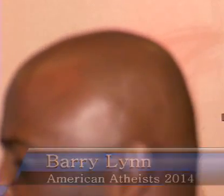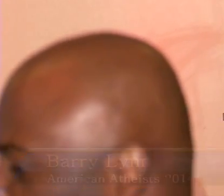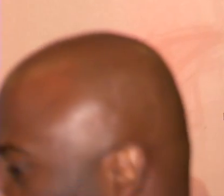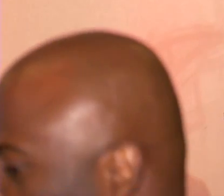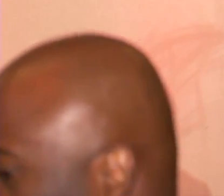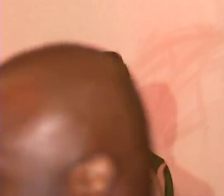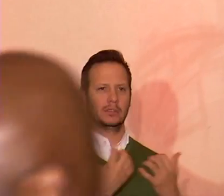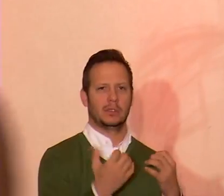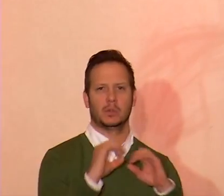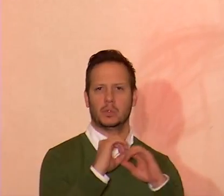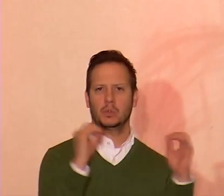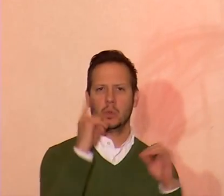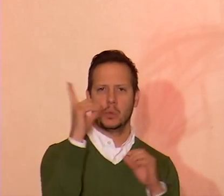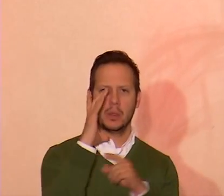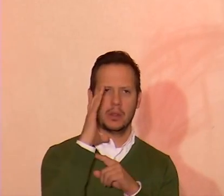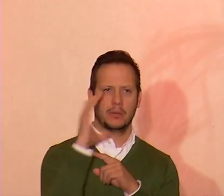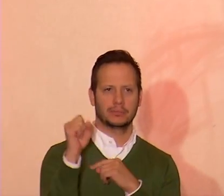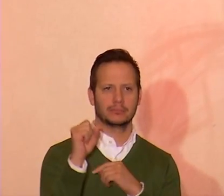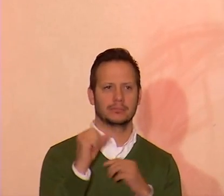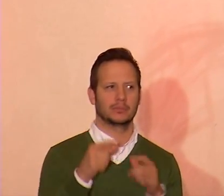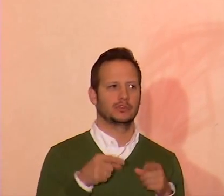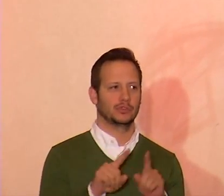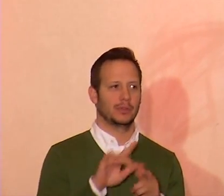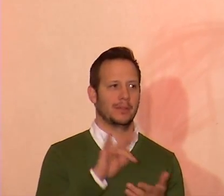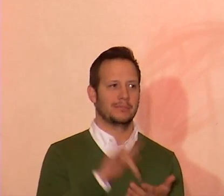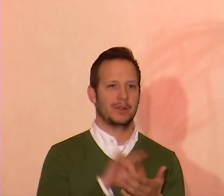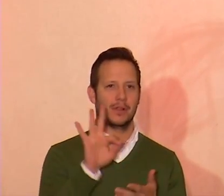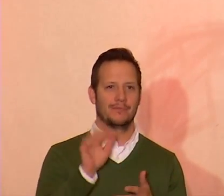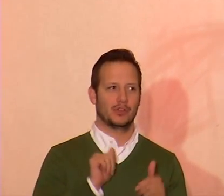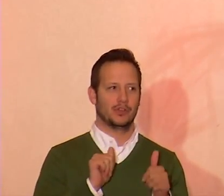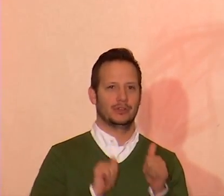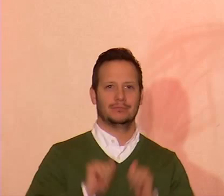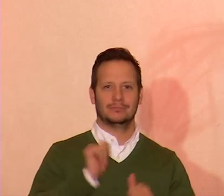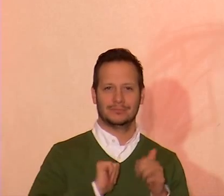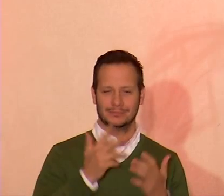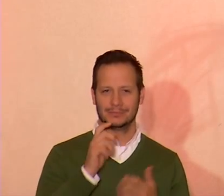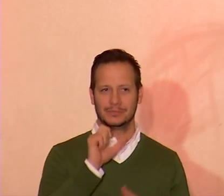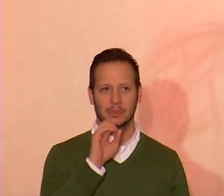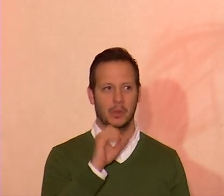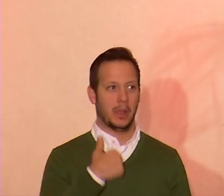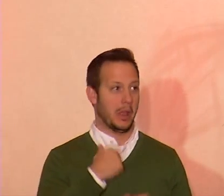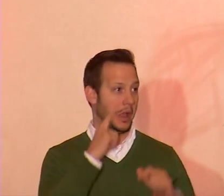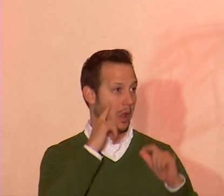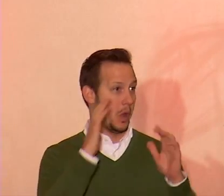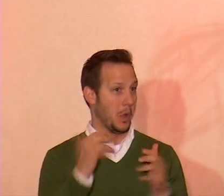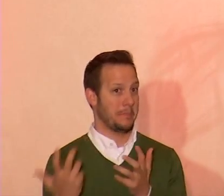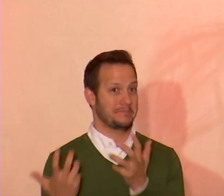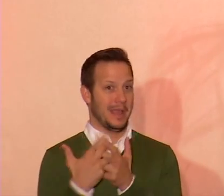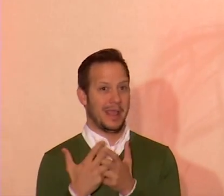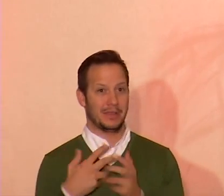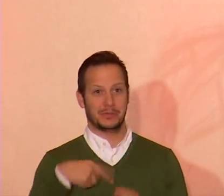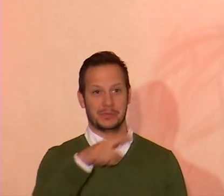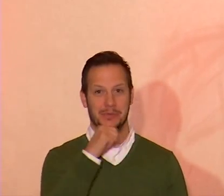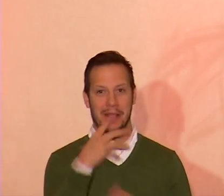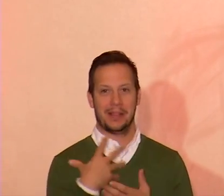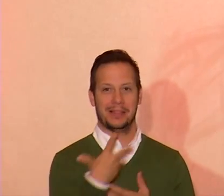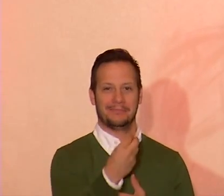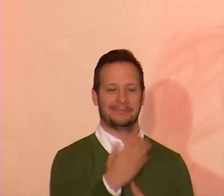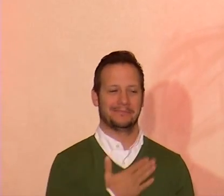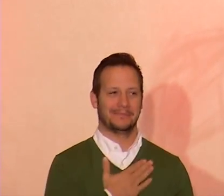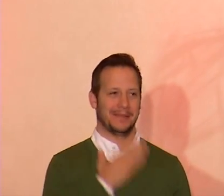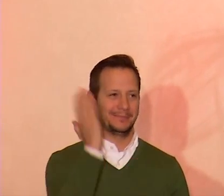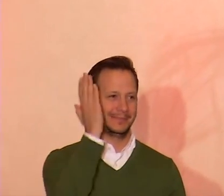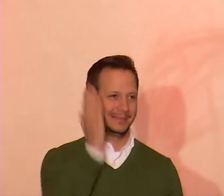walked out in the middle of her presentation. Yeah, I am hoping to match that today.